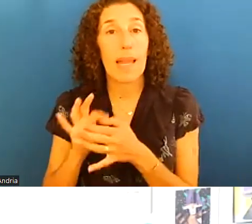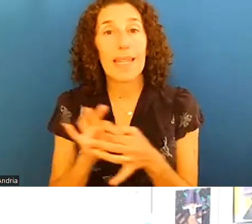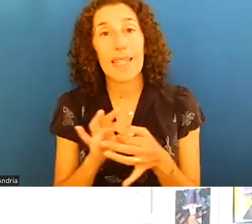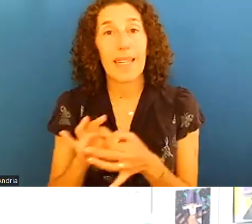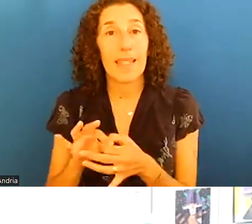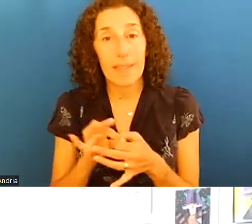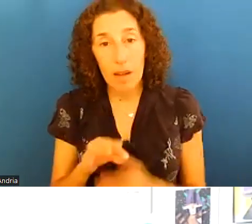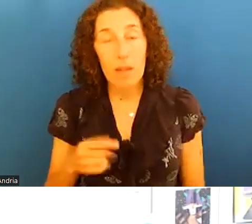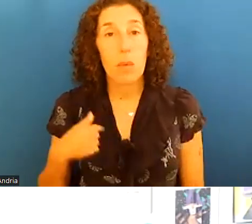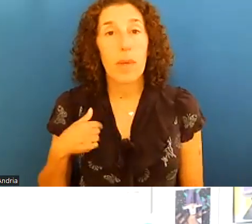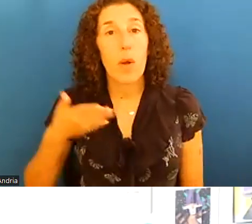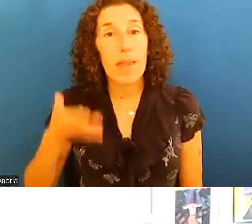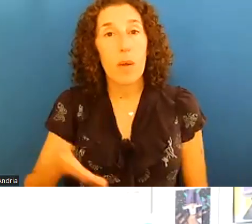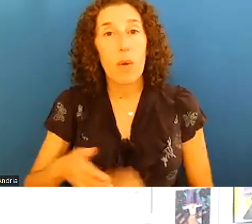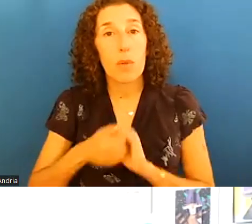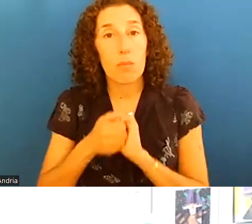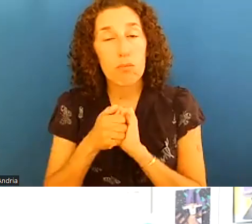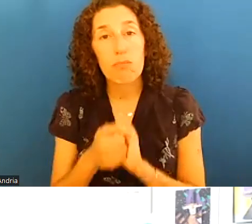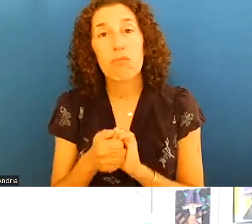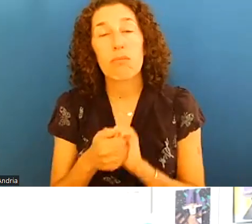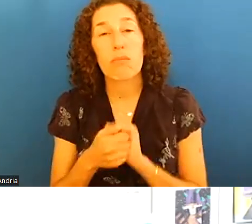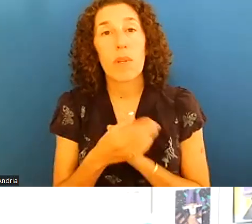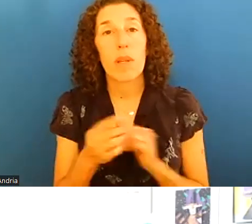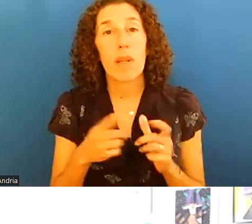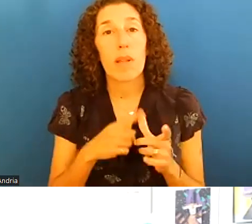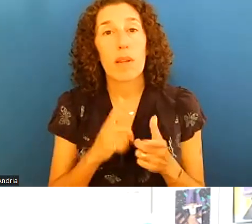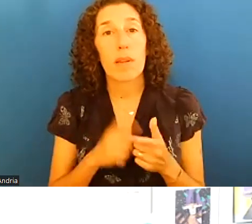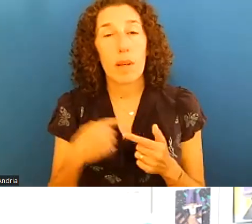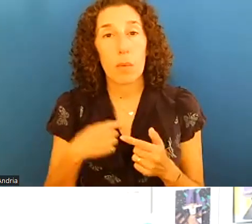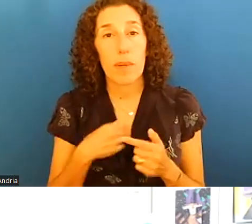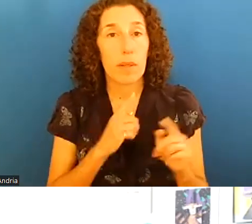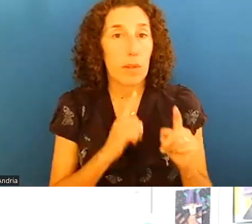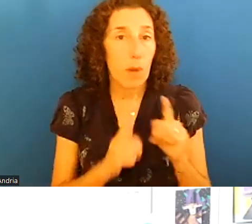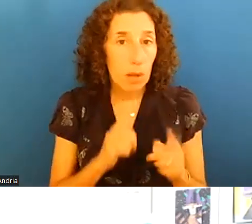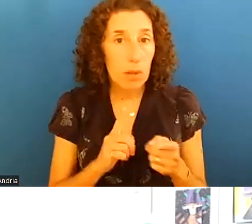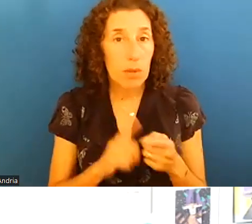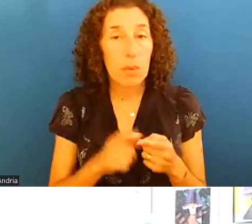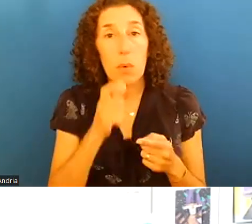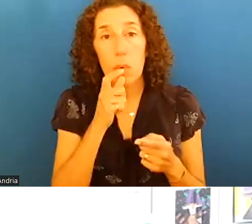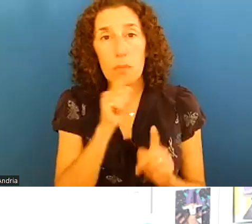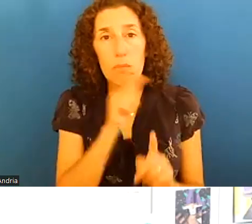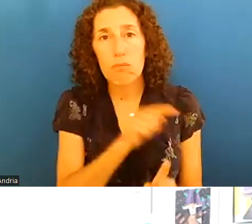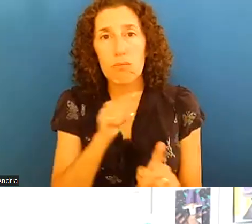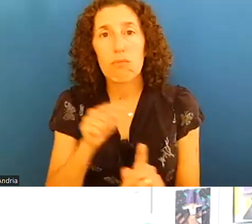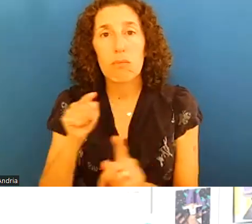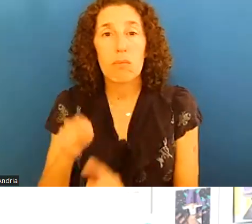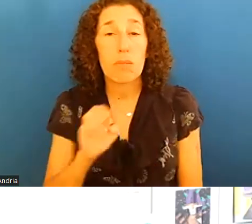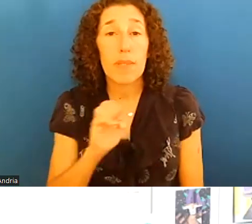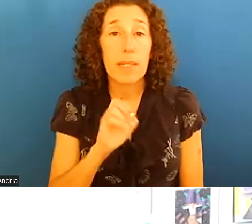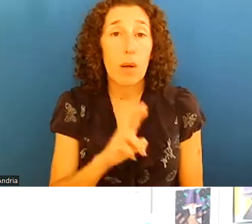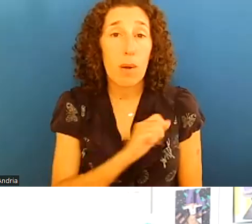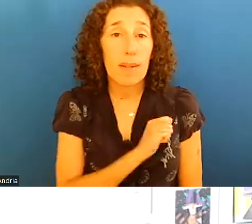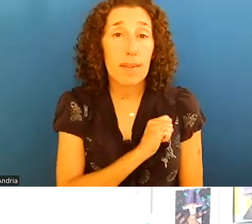with whatever agency we need to. So whether that's the ER staff, if there needs to be sheltered after the